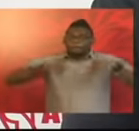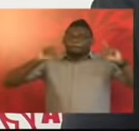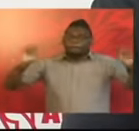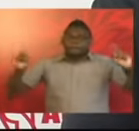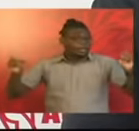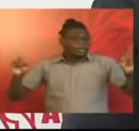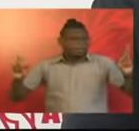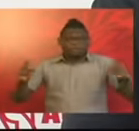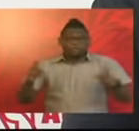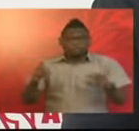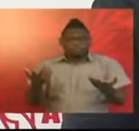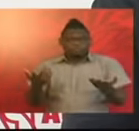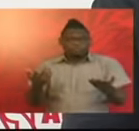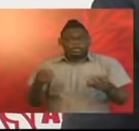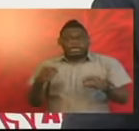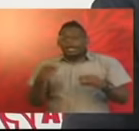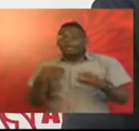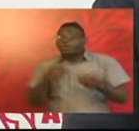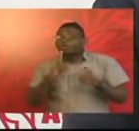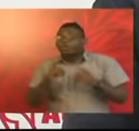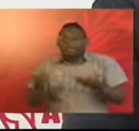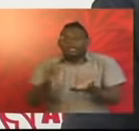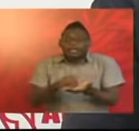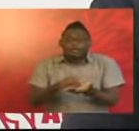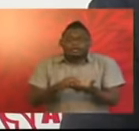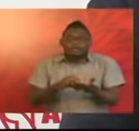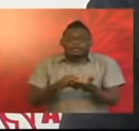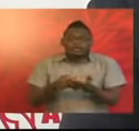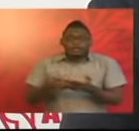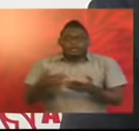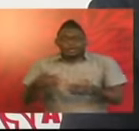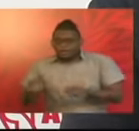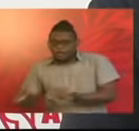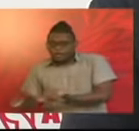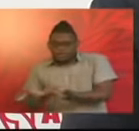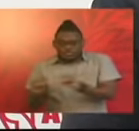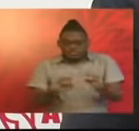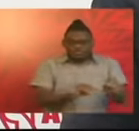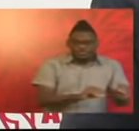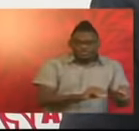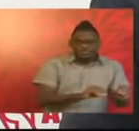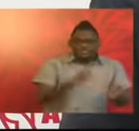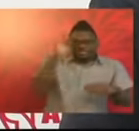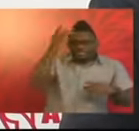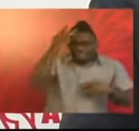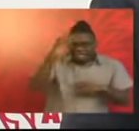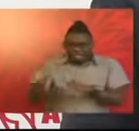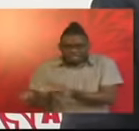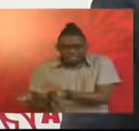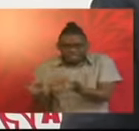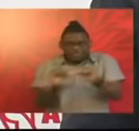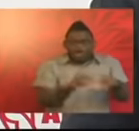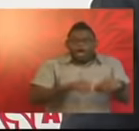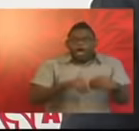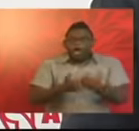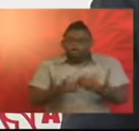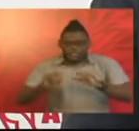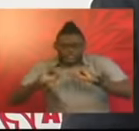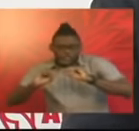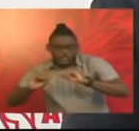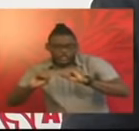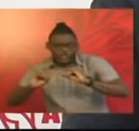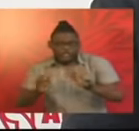critically ill patients, we've trained 200 persons. Principles of accurate documentation for nursing, retraining,